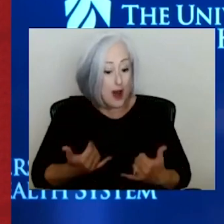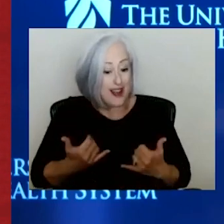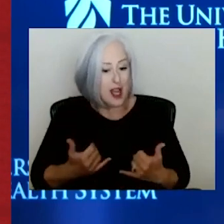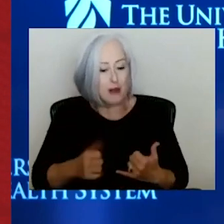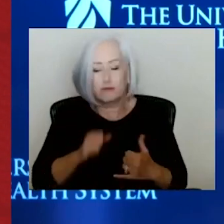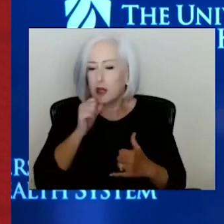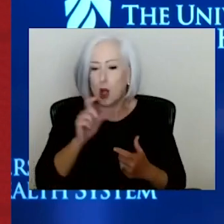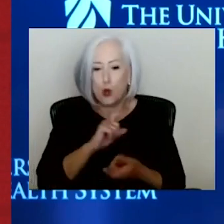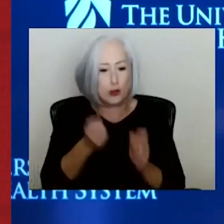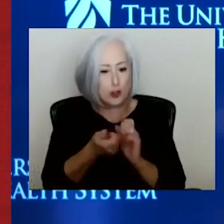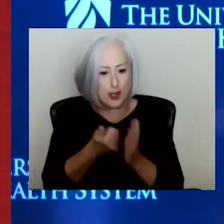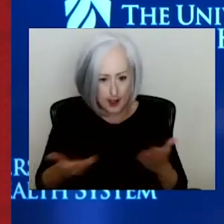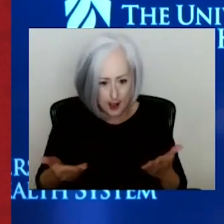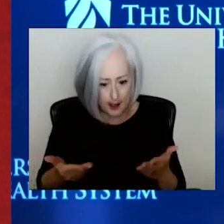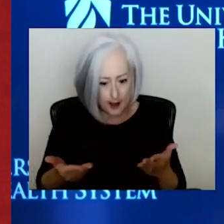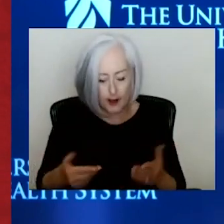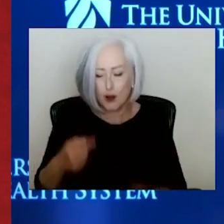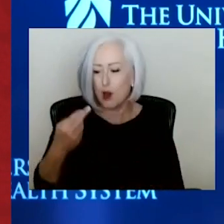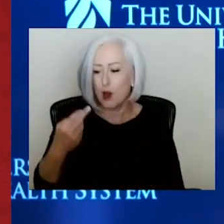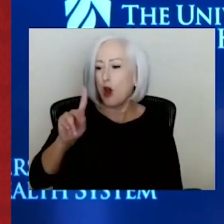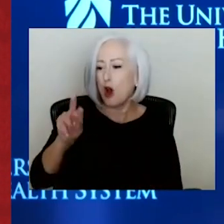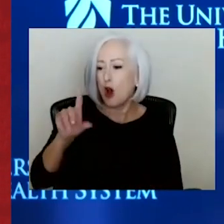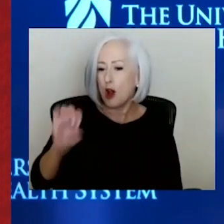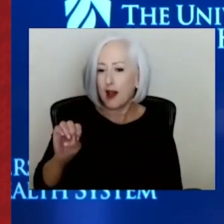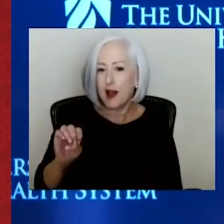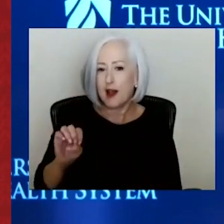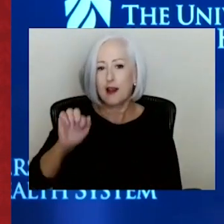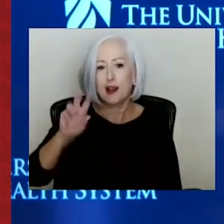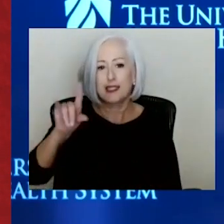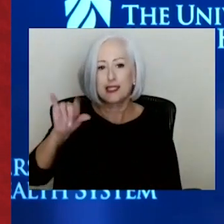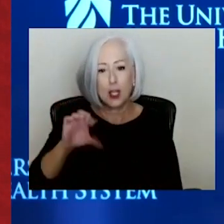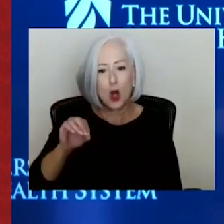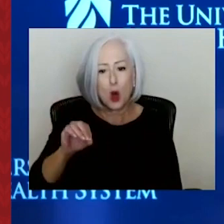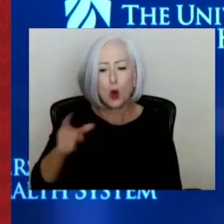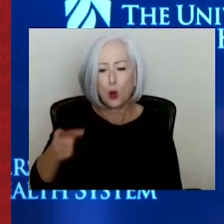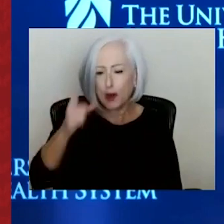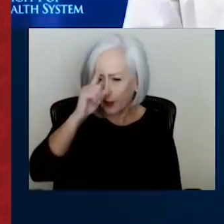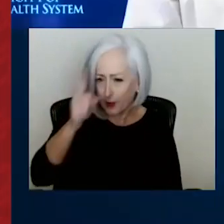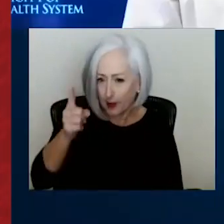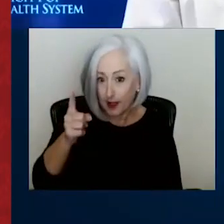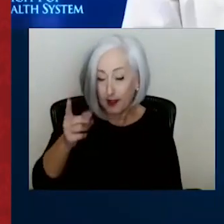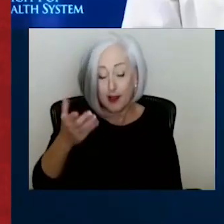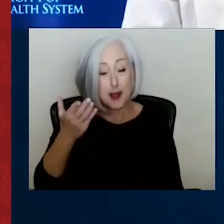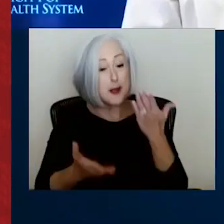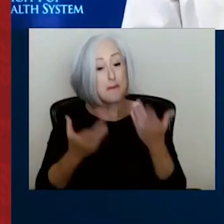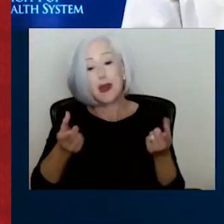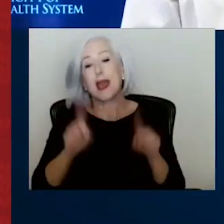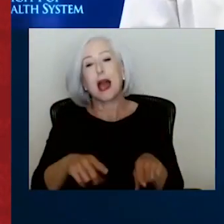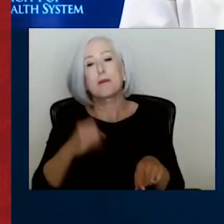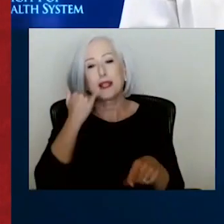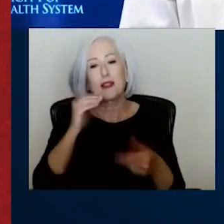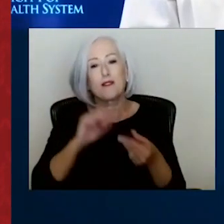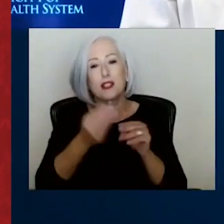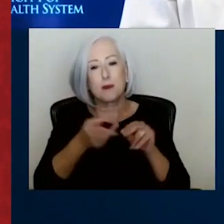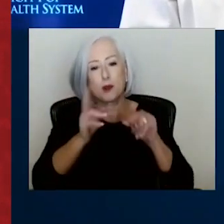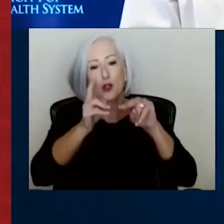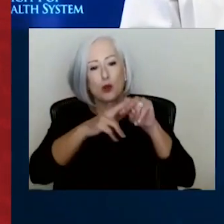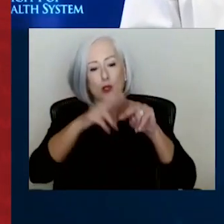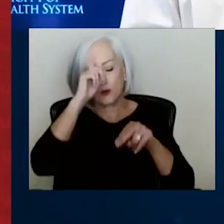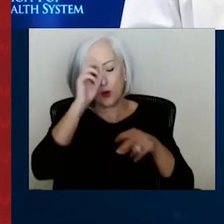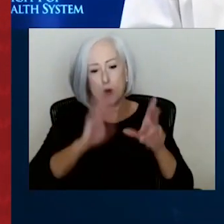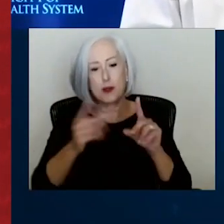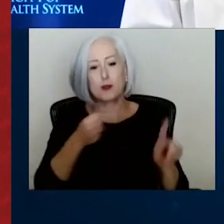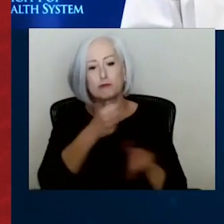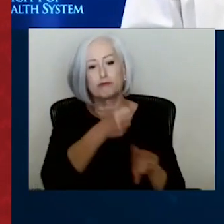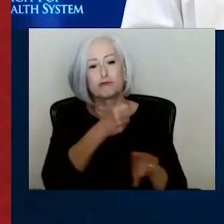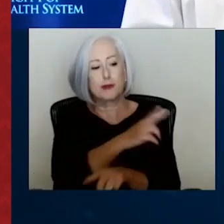think Hawkeye and Raghu, I want to turn to you and get your thoughts. Yeah. I think that could come if we start seeing the numbers begin to crawl up for hospitals, as they did in Boston,